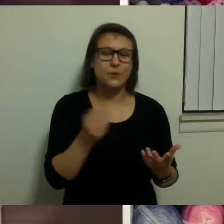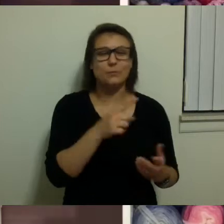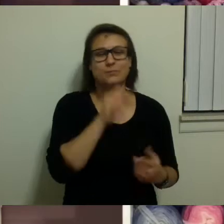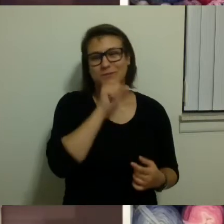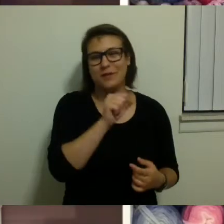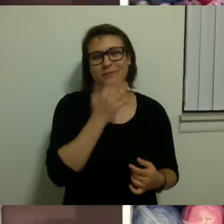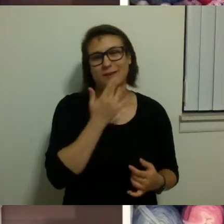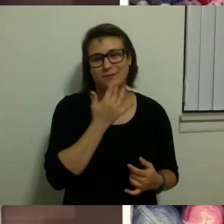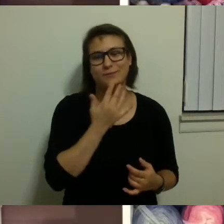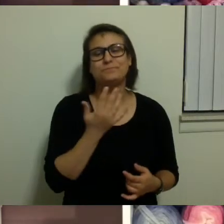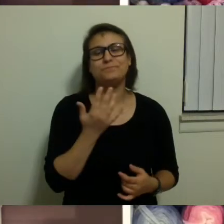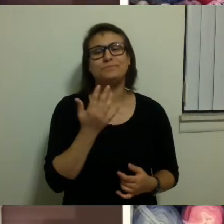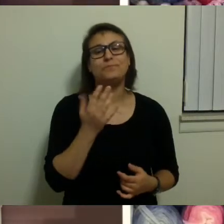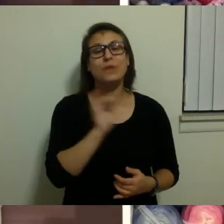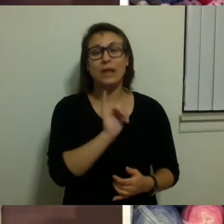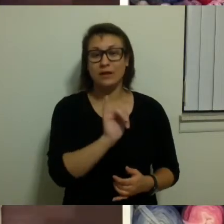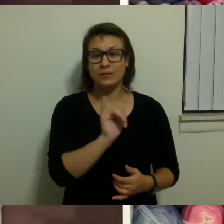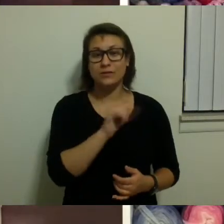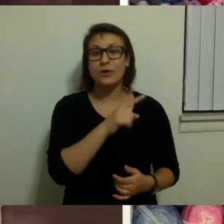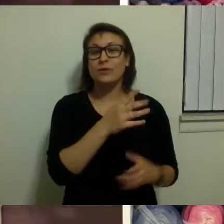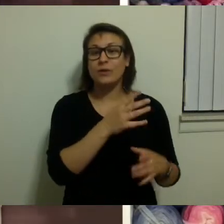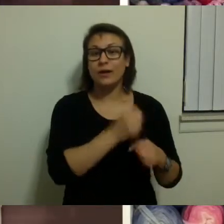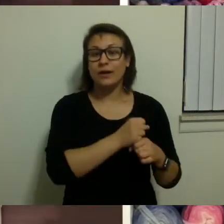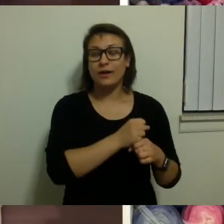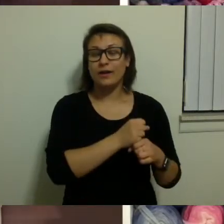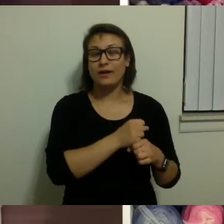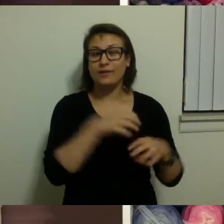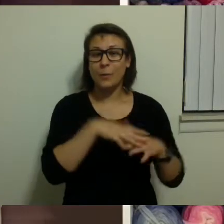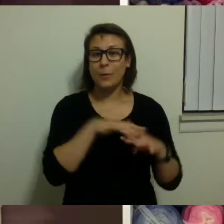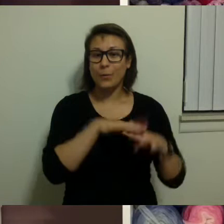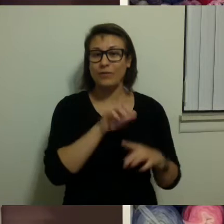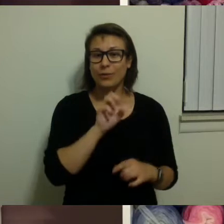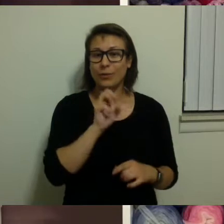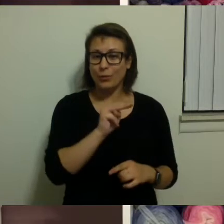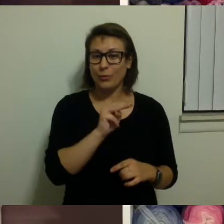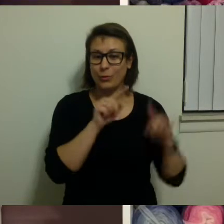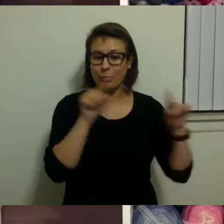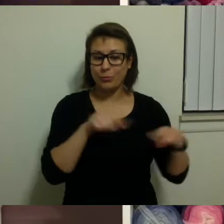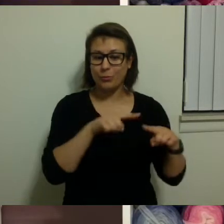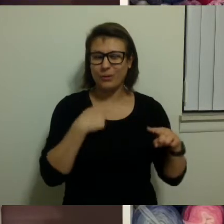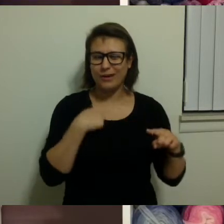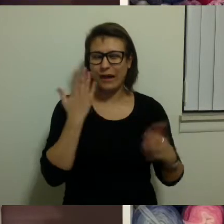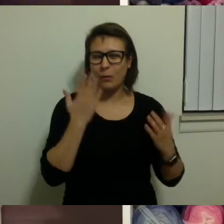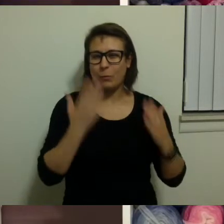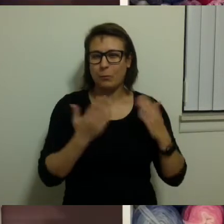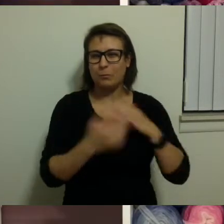colors. And then she also got a little weaving loom, which I am probably gonna